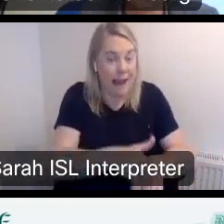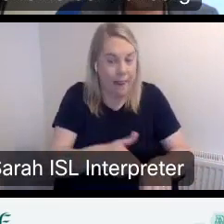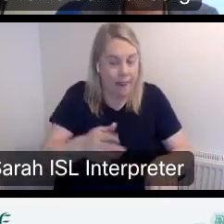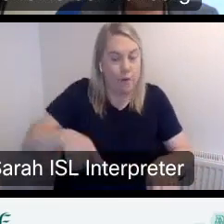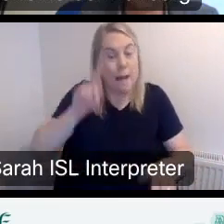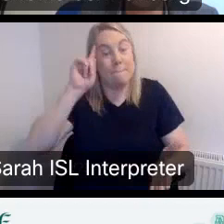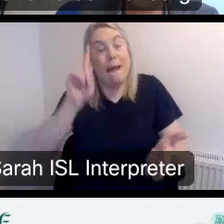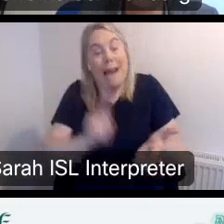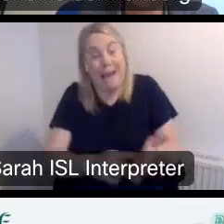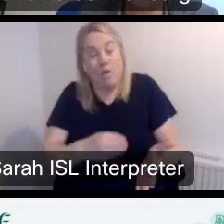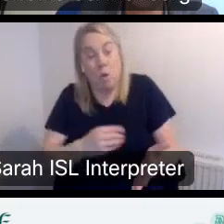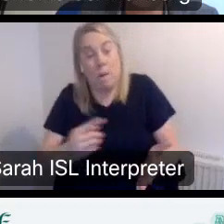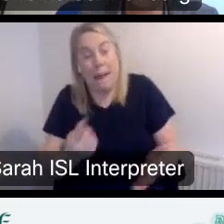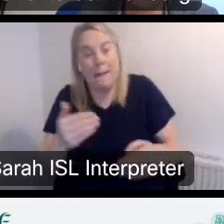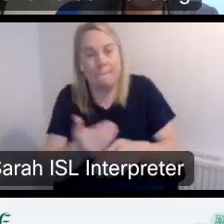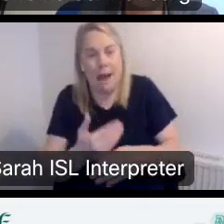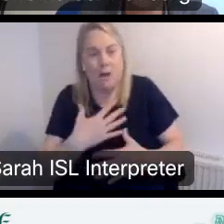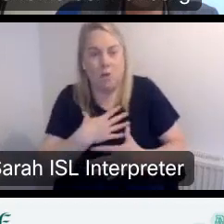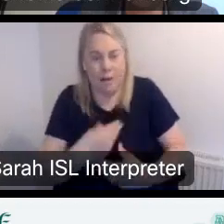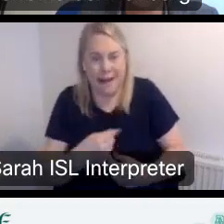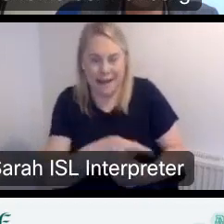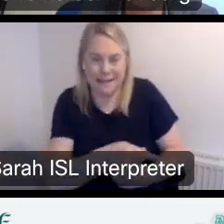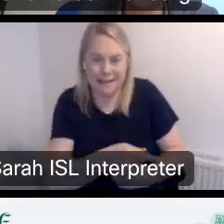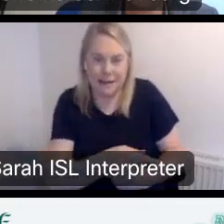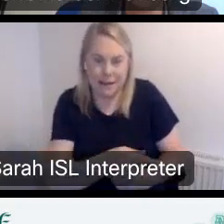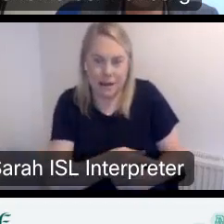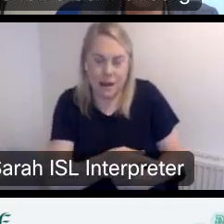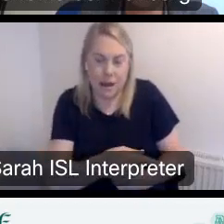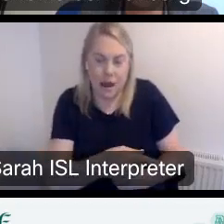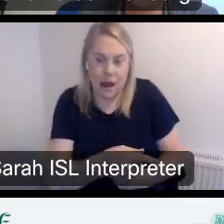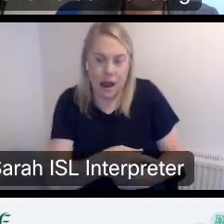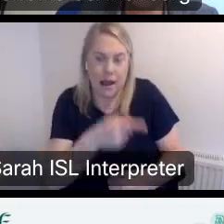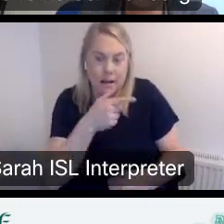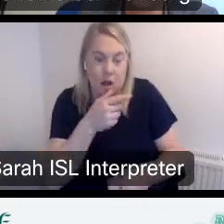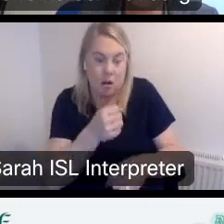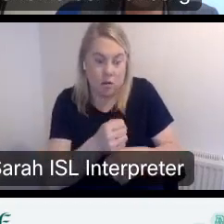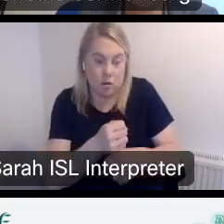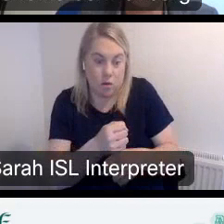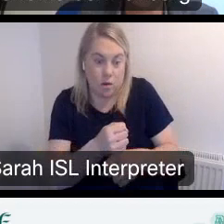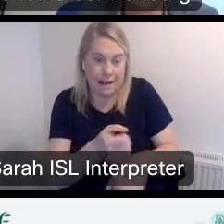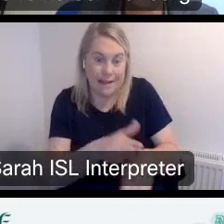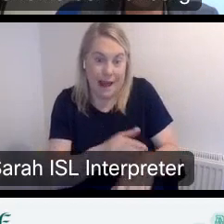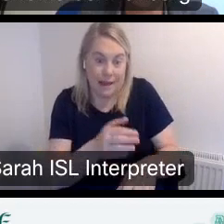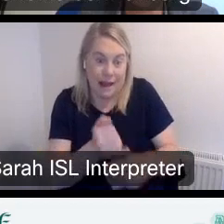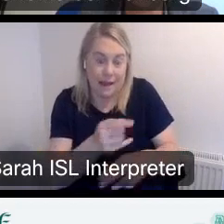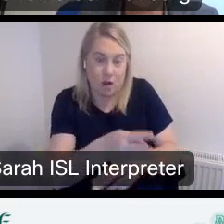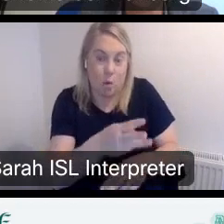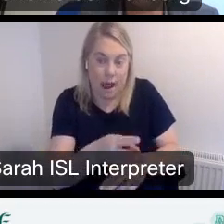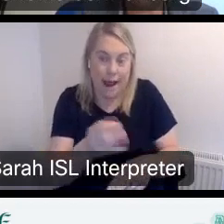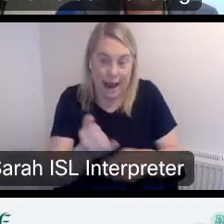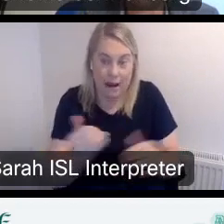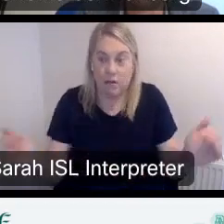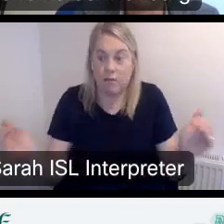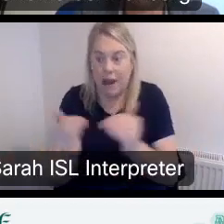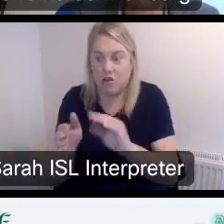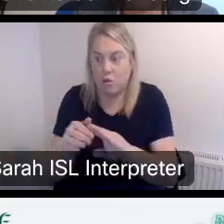suicide, and referring to the cause of death in this way, in line with the legislation, is accepted. Thank